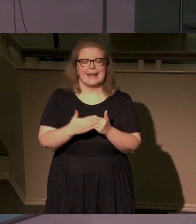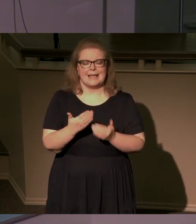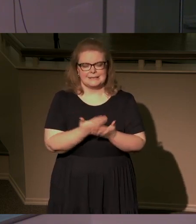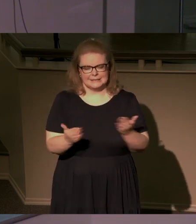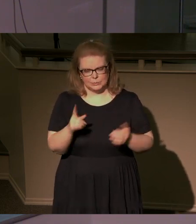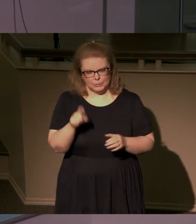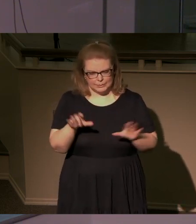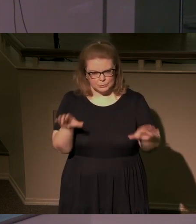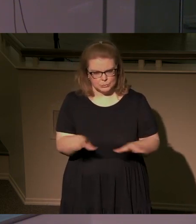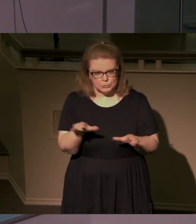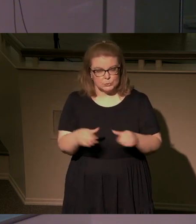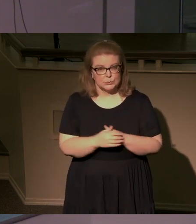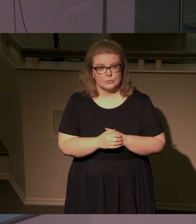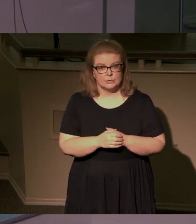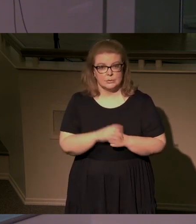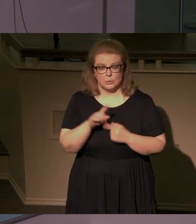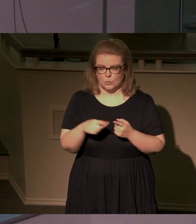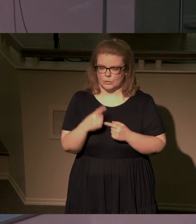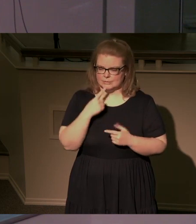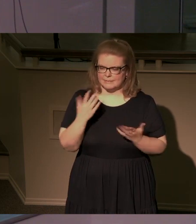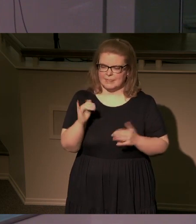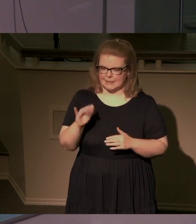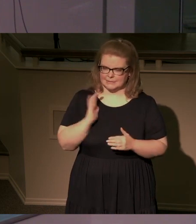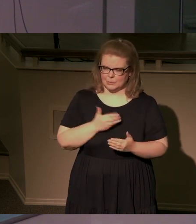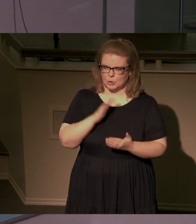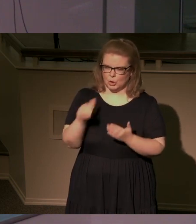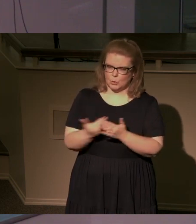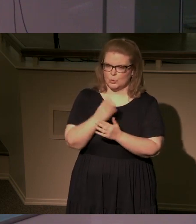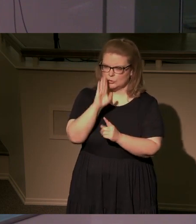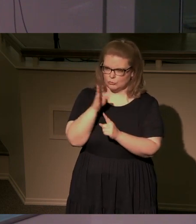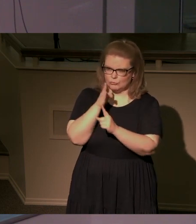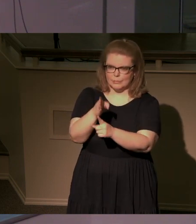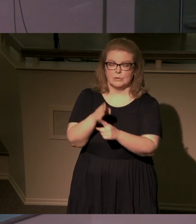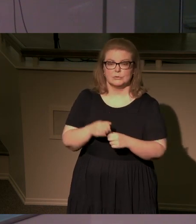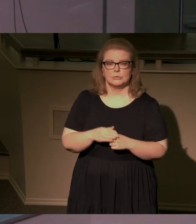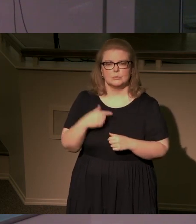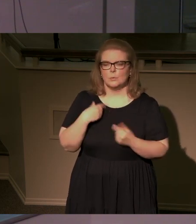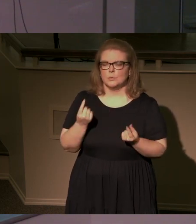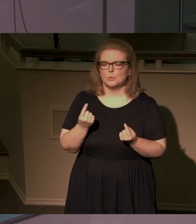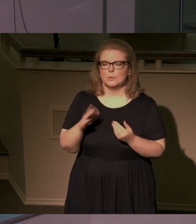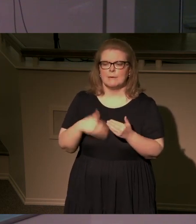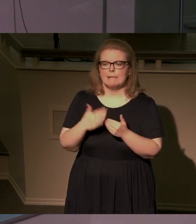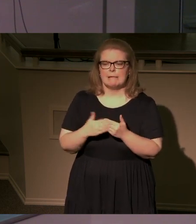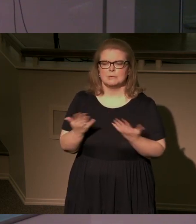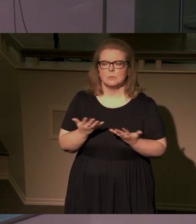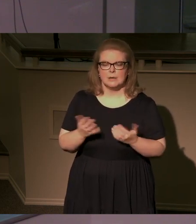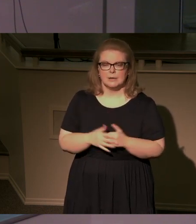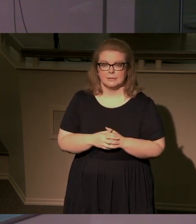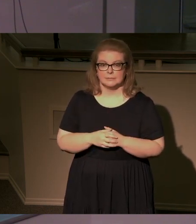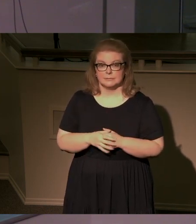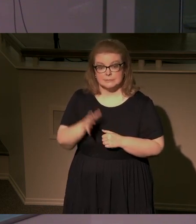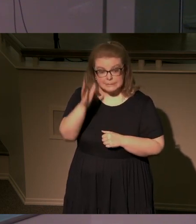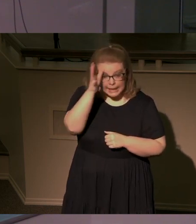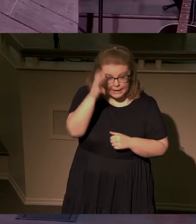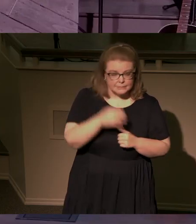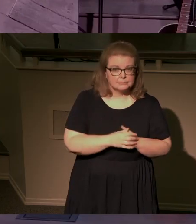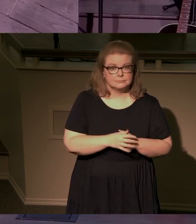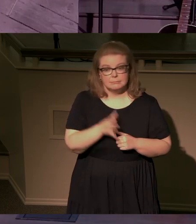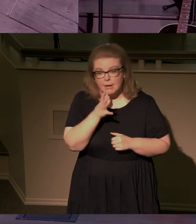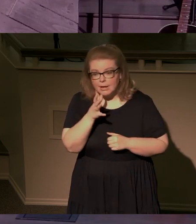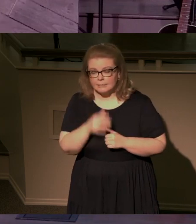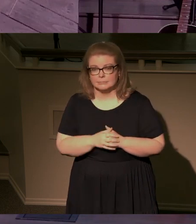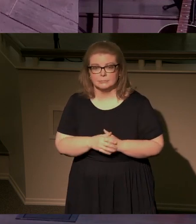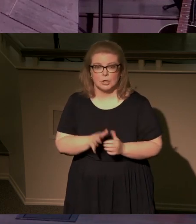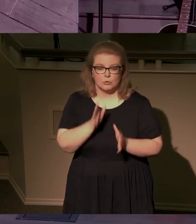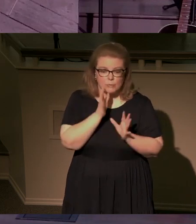do? When you say, this is our new direction, here's the question, what do I do next? Dads, moms,